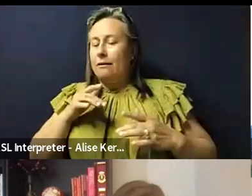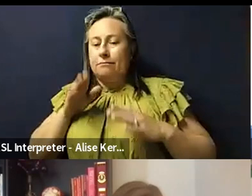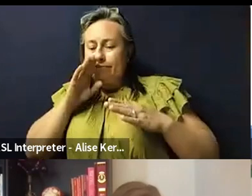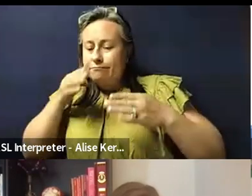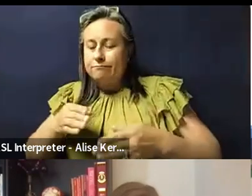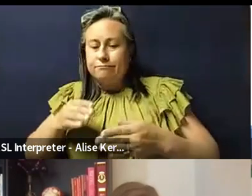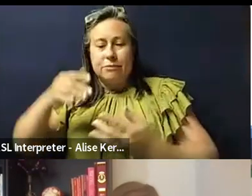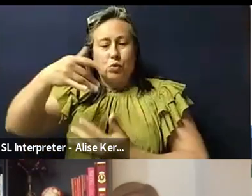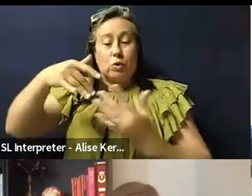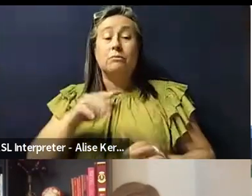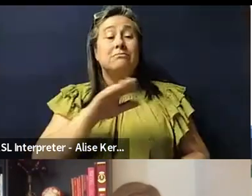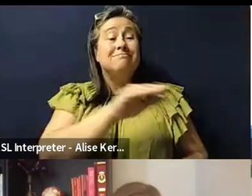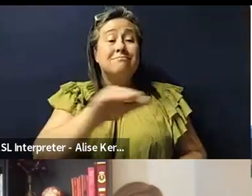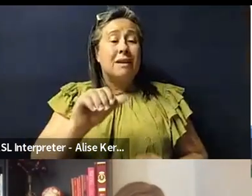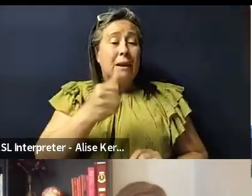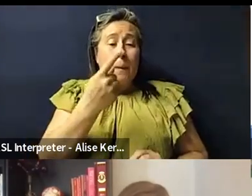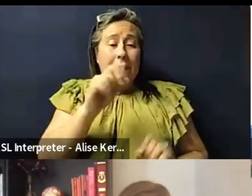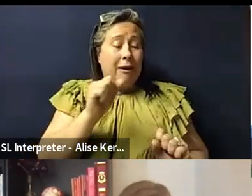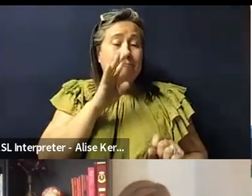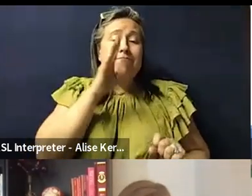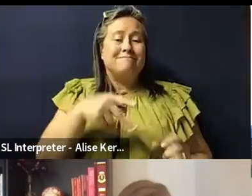And anybody can